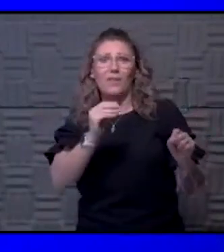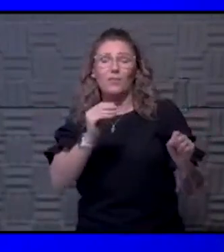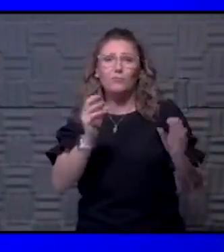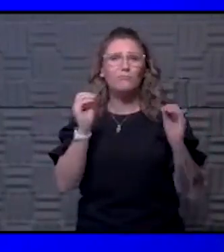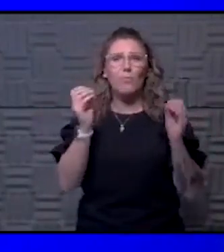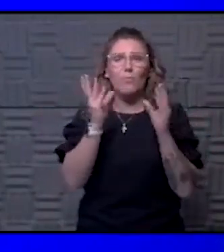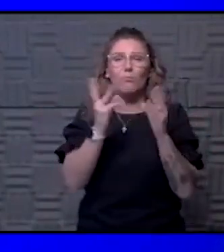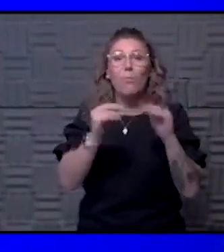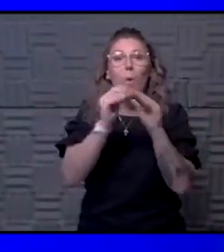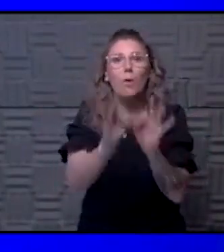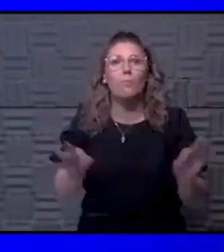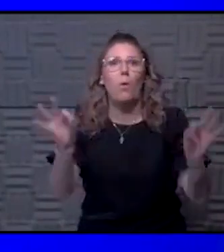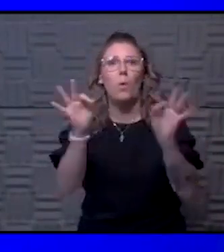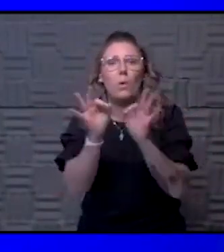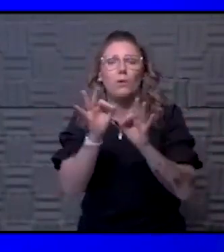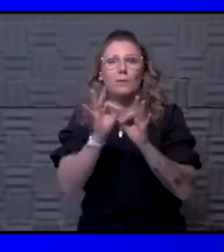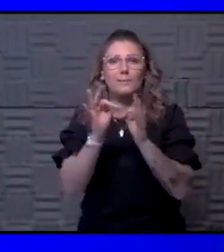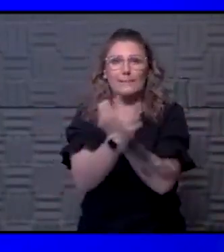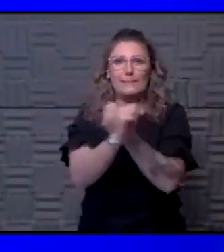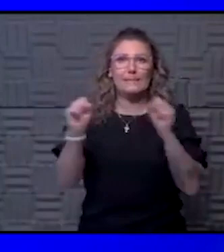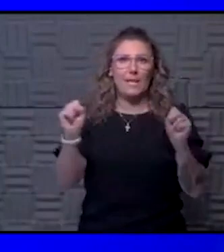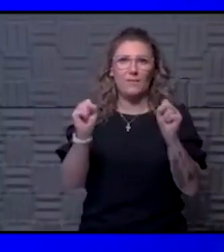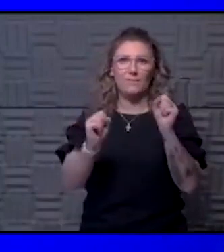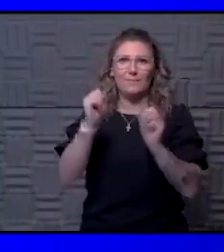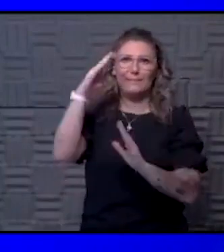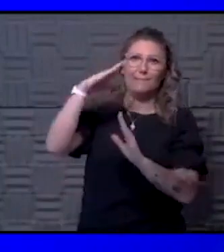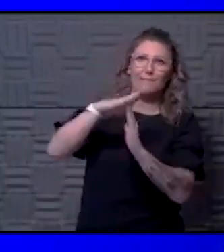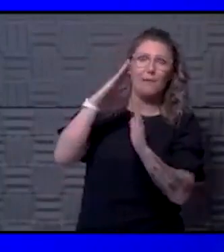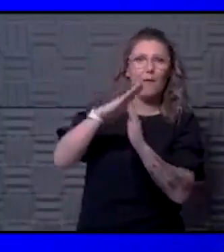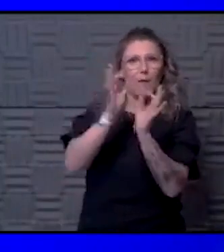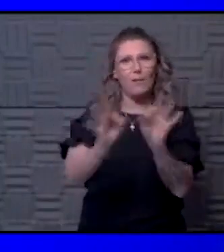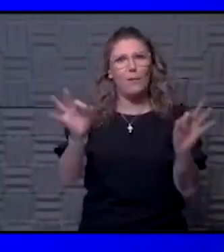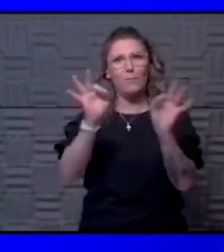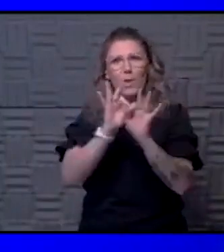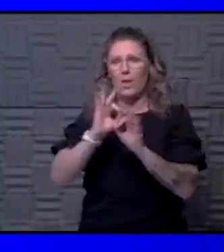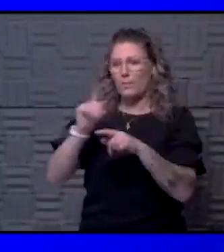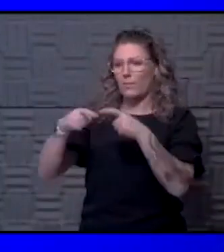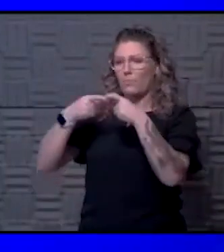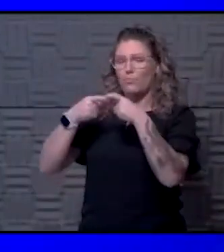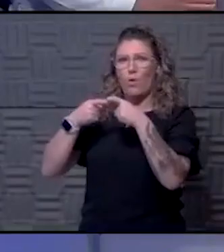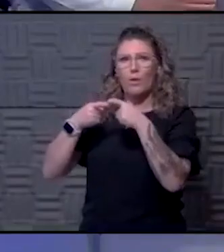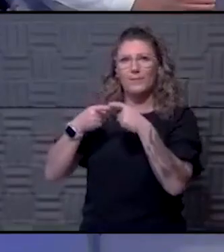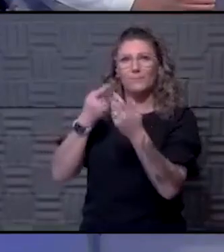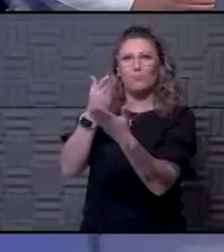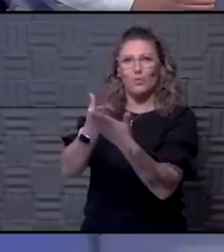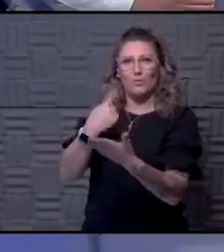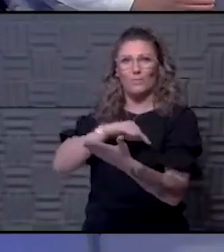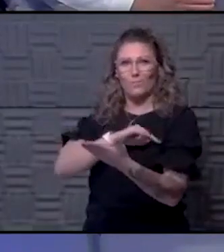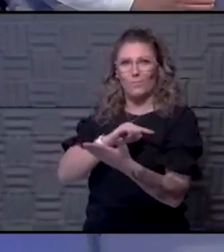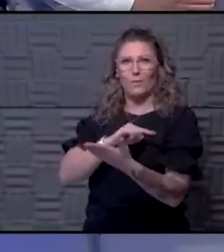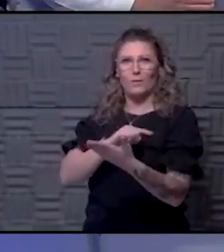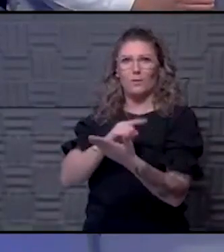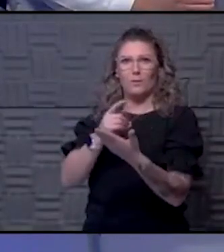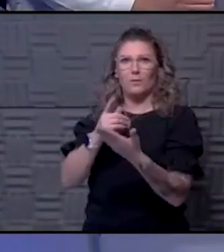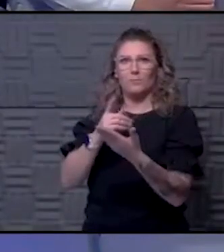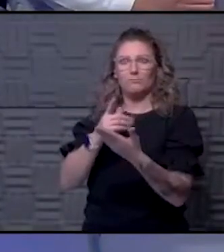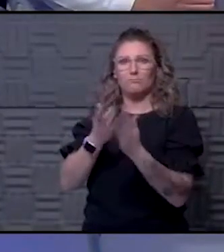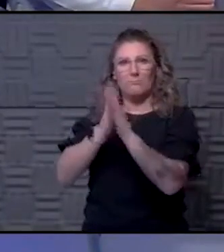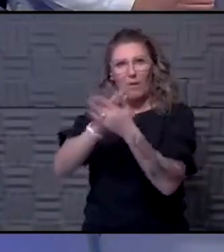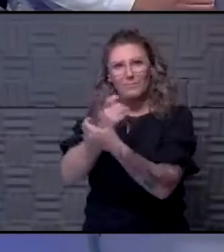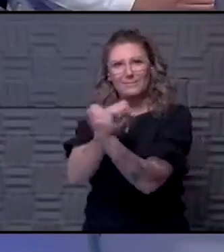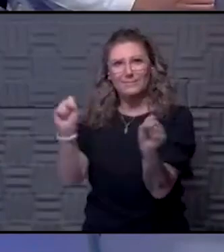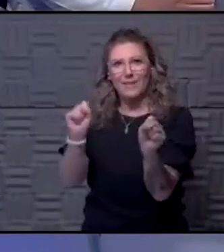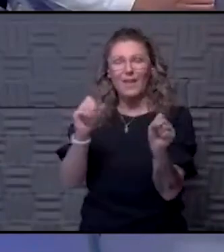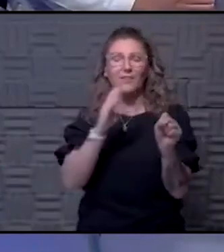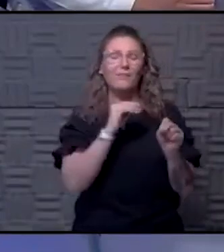important than safety, and this pause would be one more step to help prove that. You know, I remember when